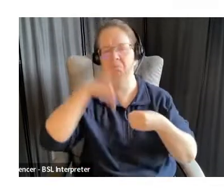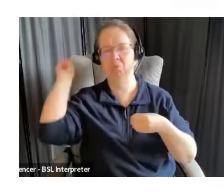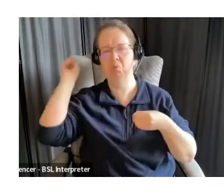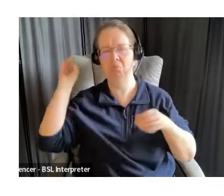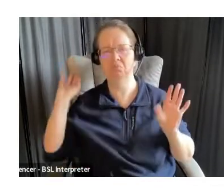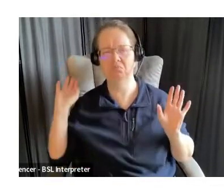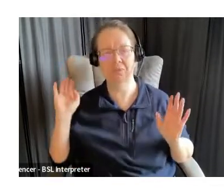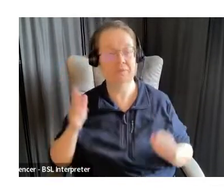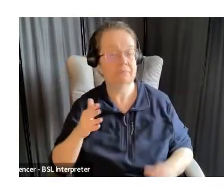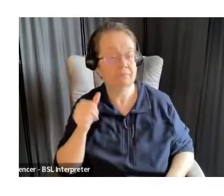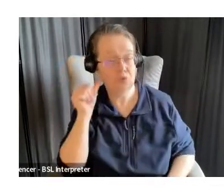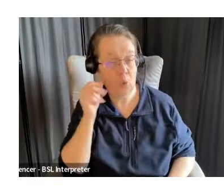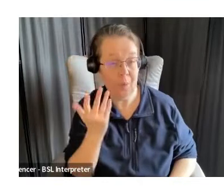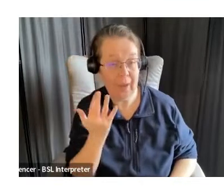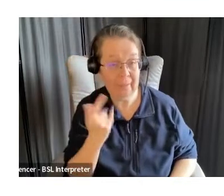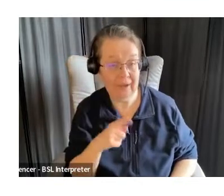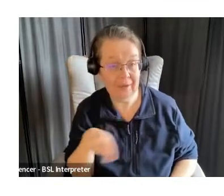one.